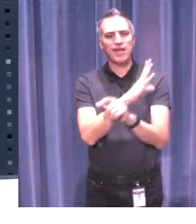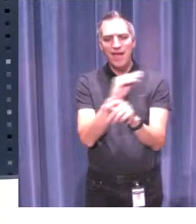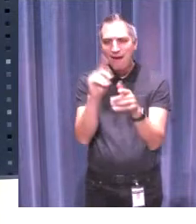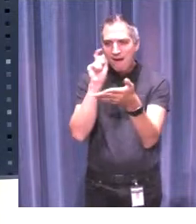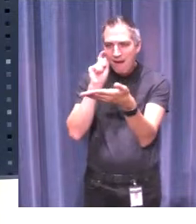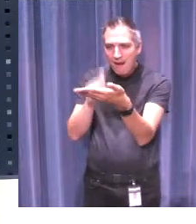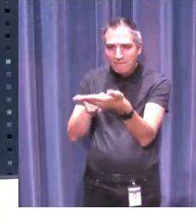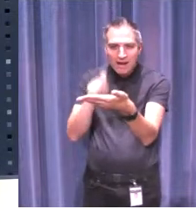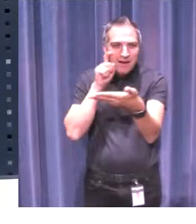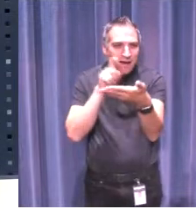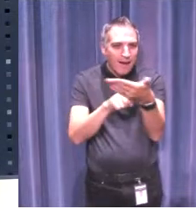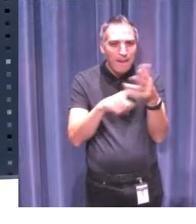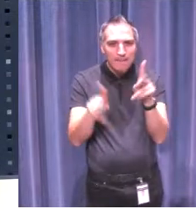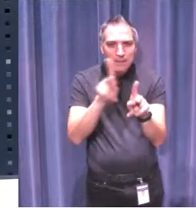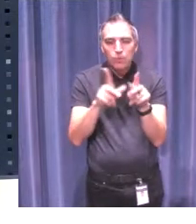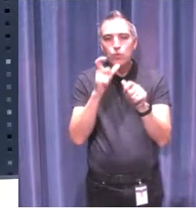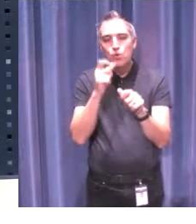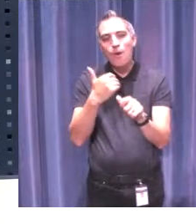individuals who have the